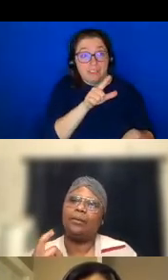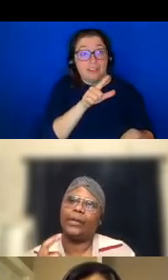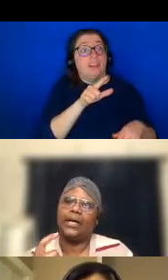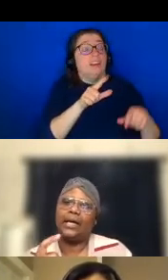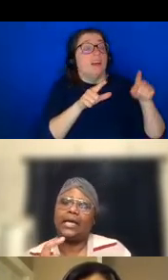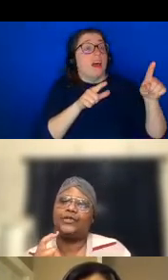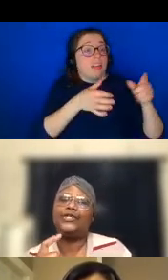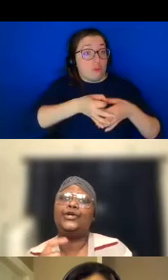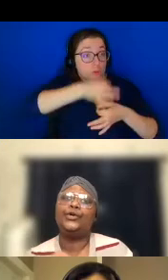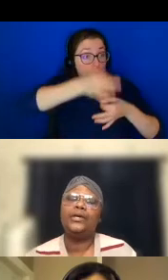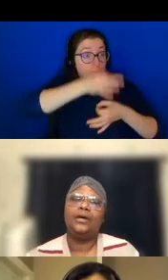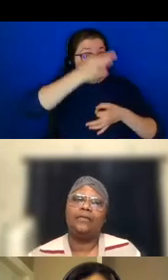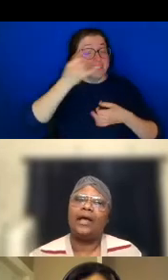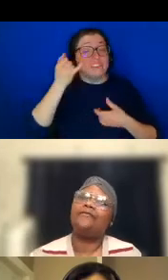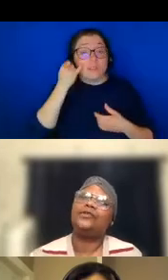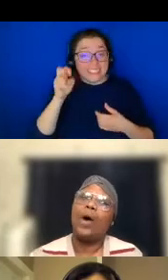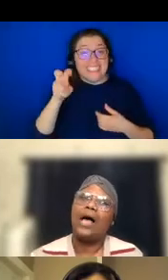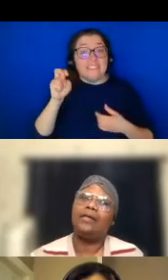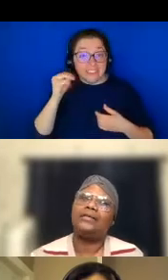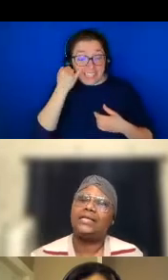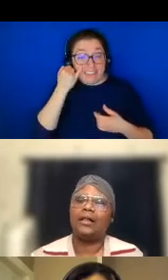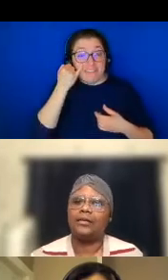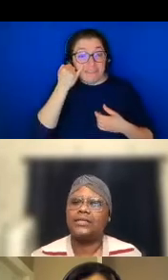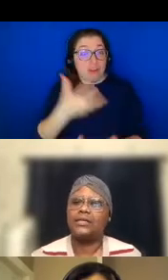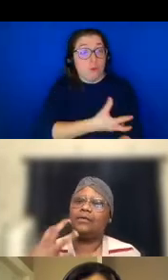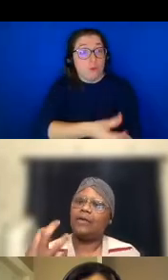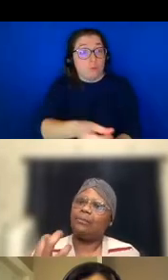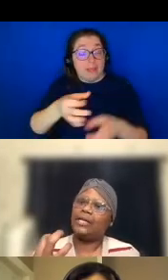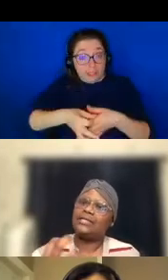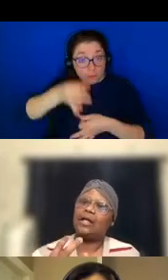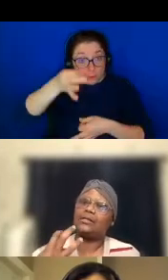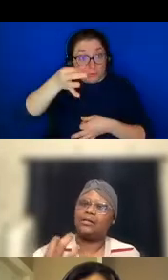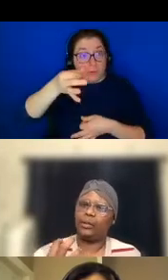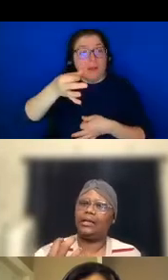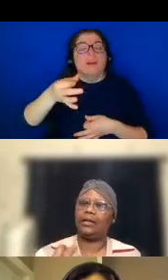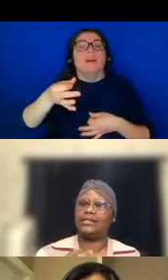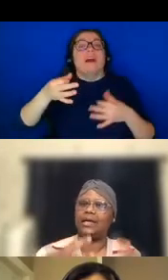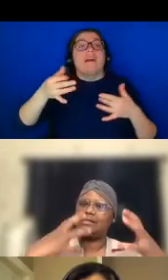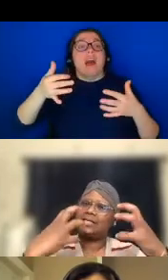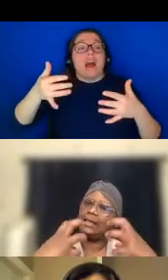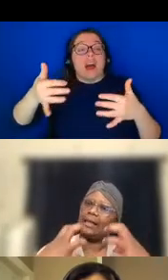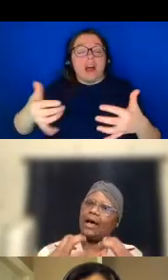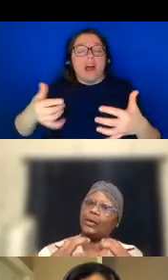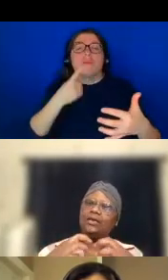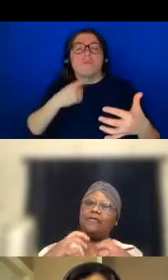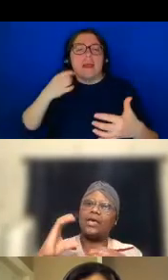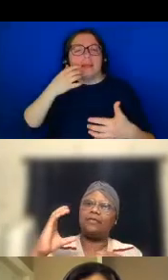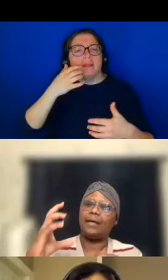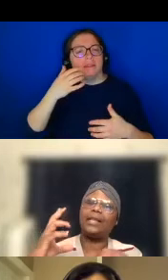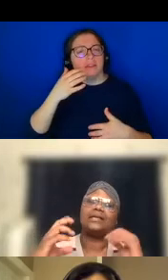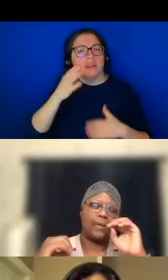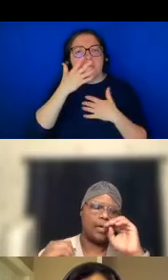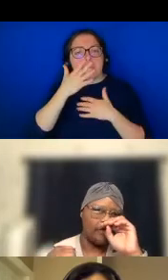take blood in a tube, that after a while it settles. The red blood cells and the platelets kind of settle out, leaving